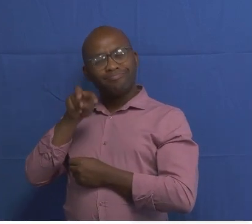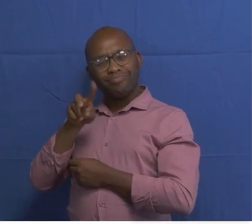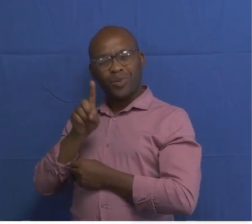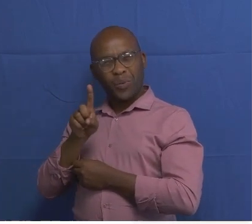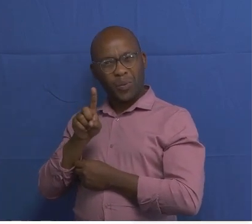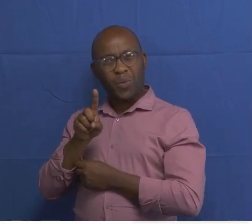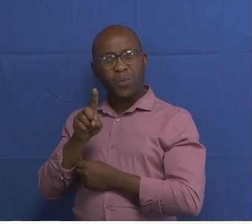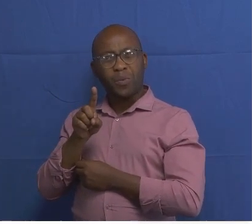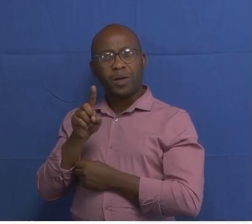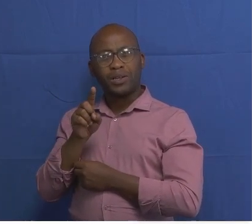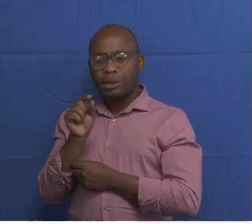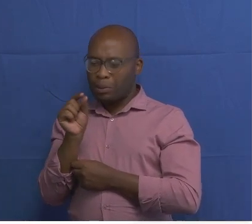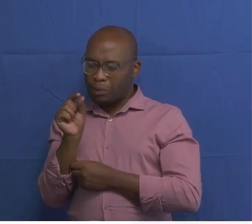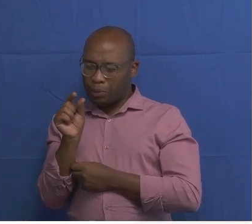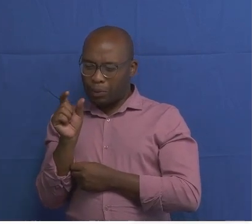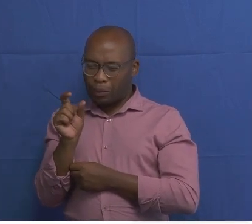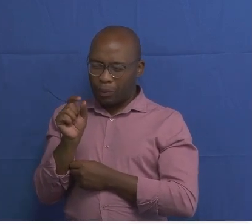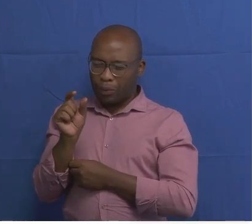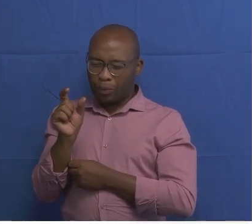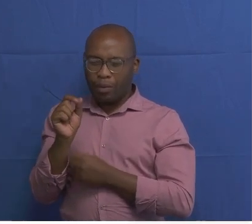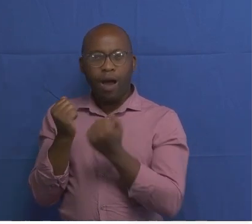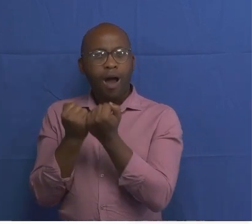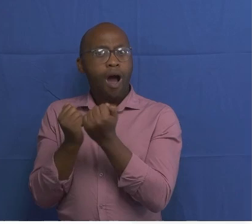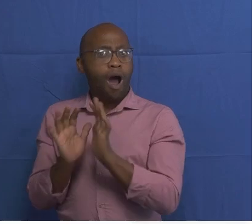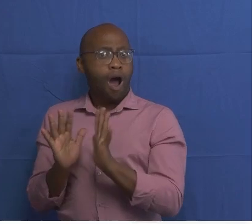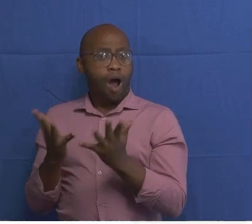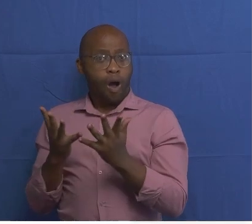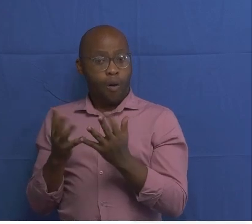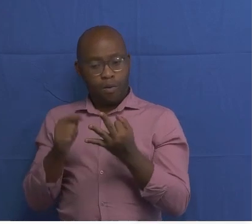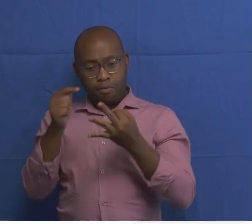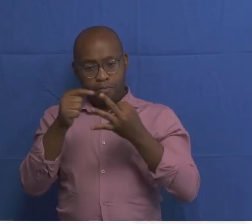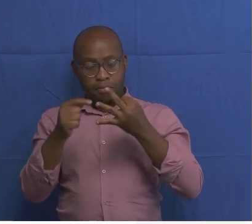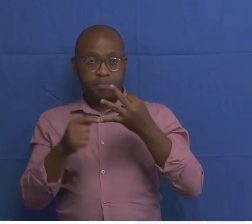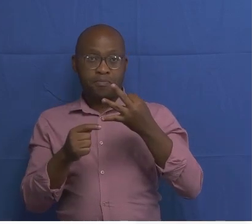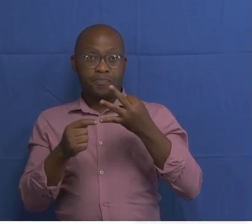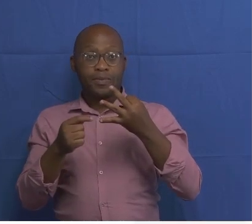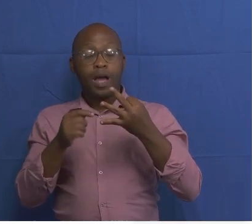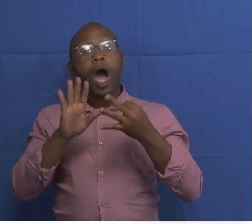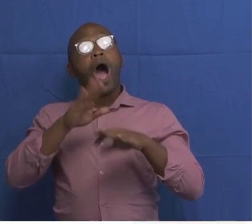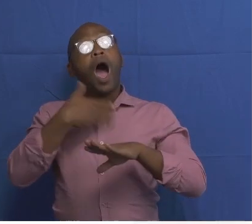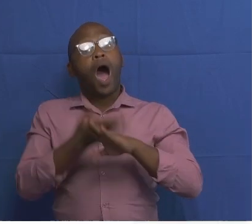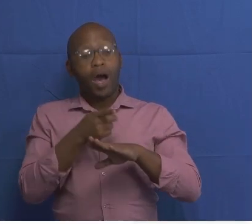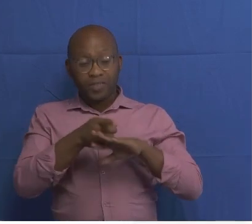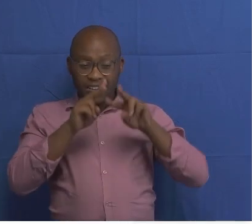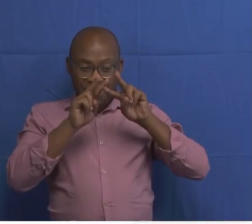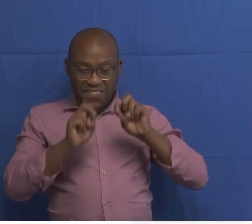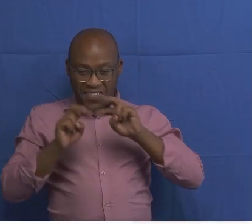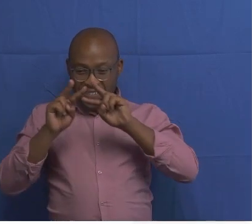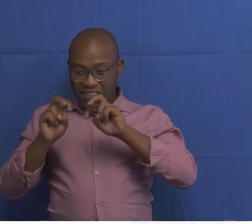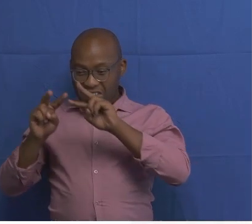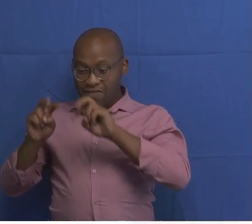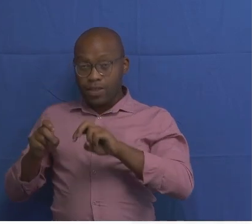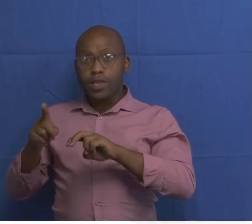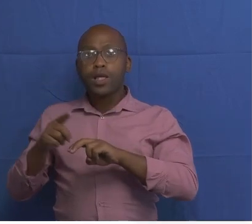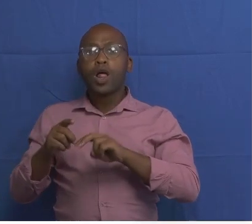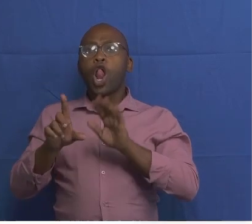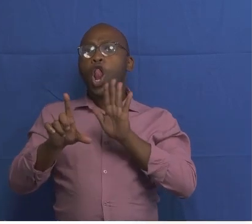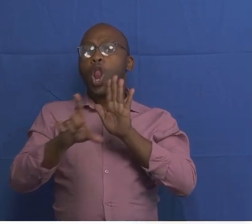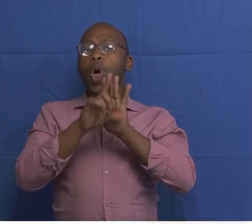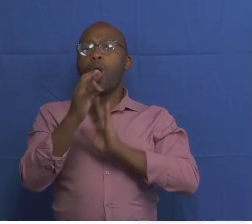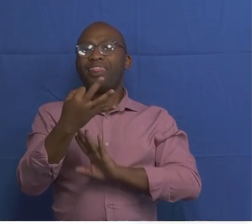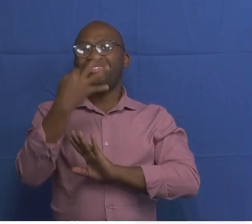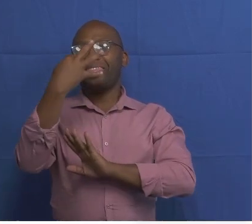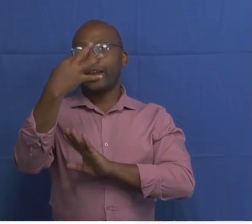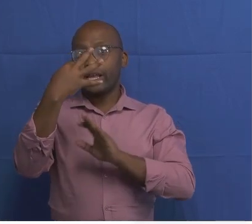his experiments, he came up with three laws: the law of dominance, the law of segregation, and the law